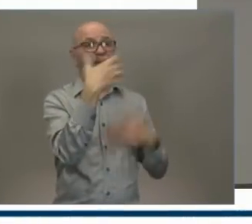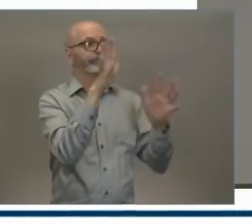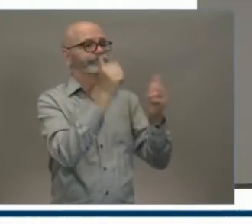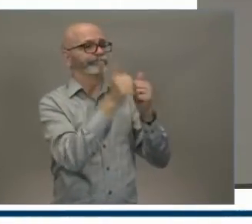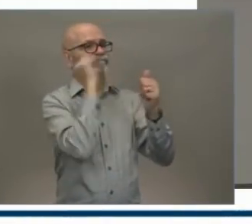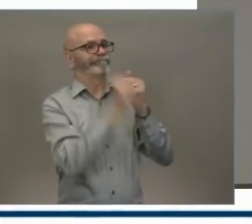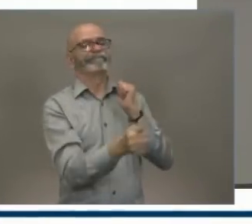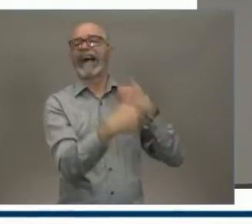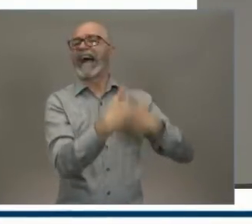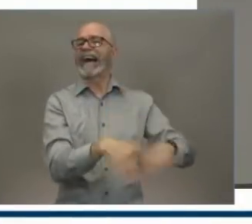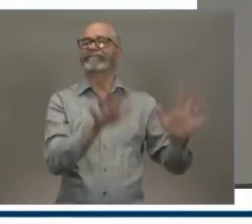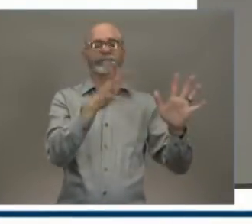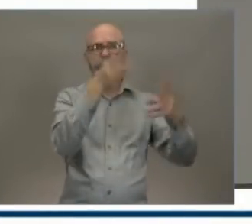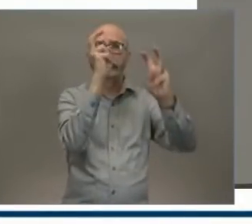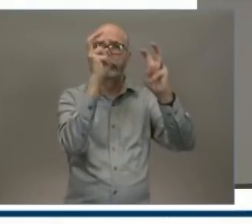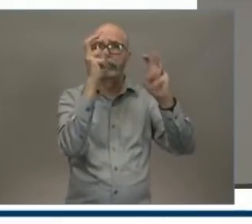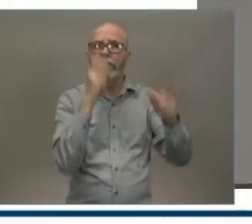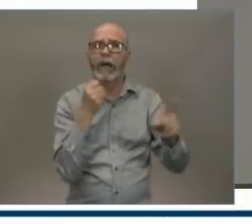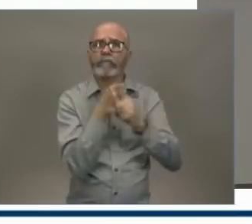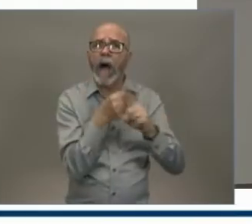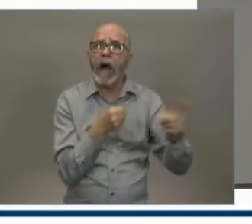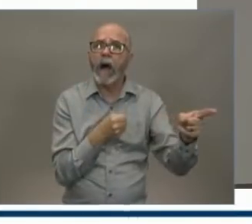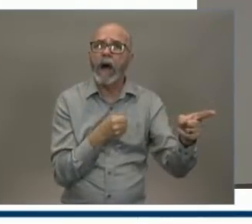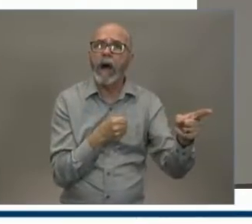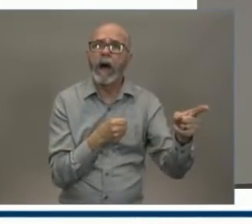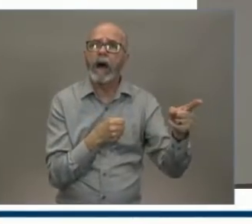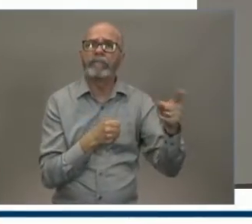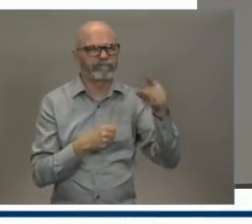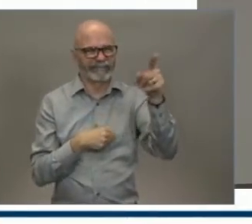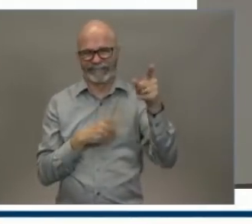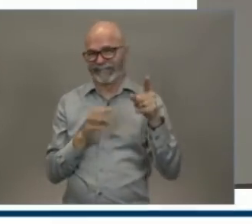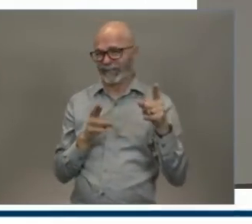individual who's a known contact of an existing case,